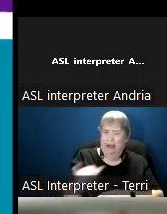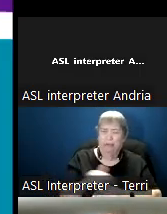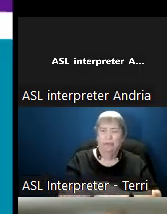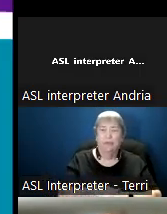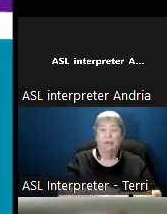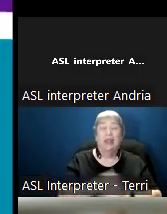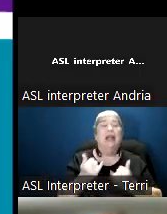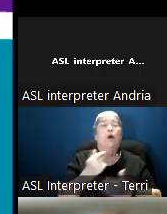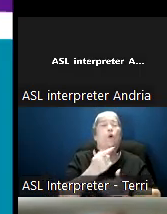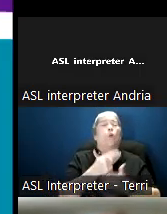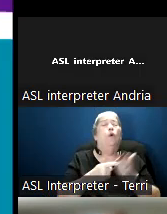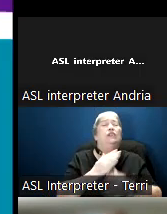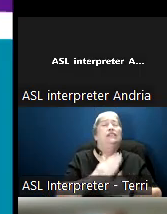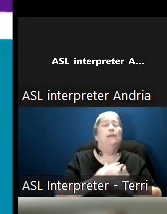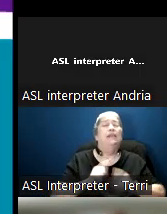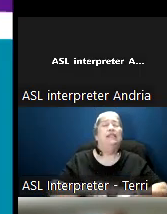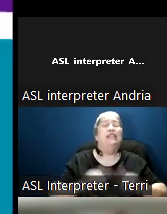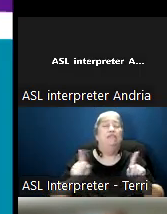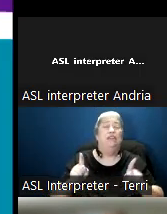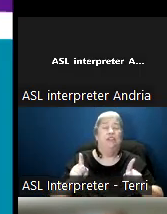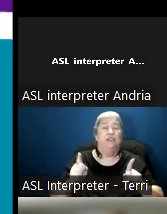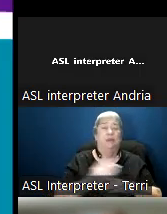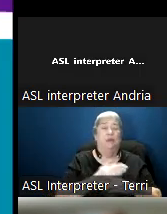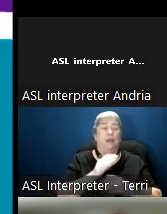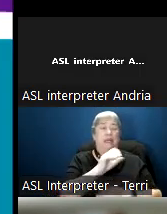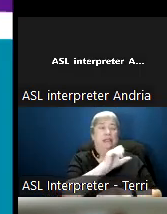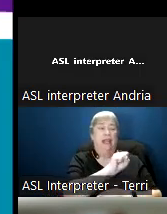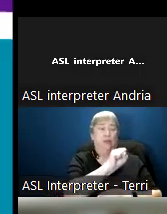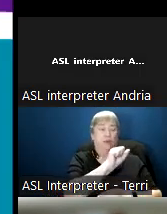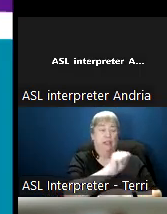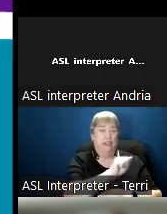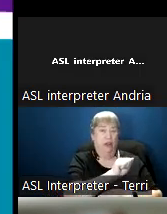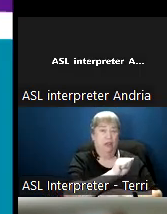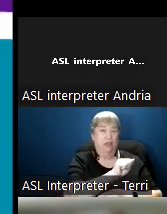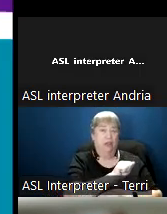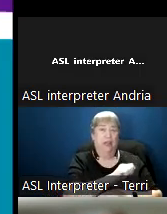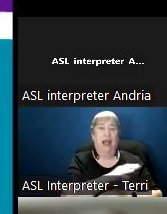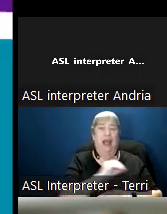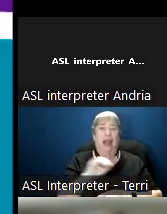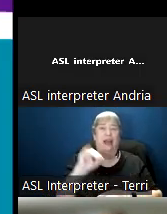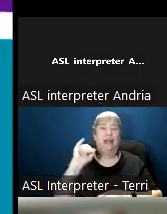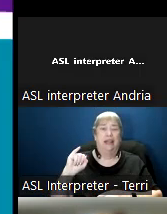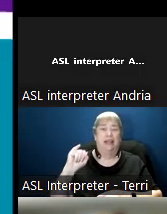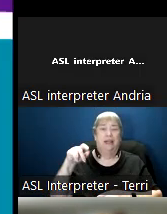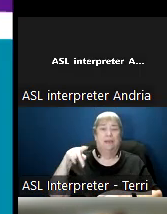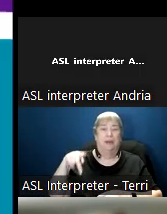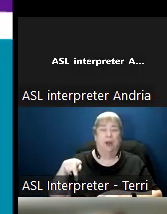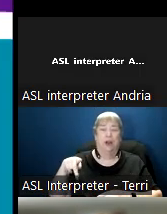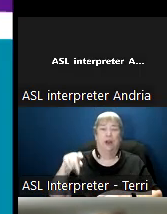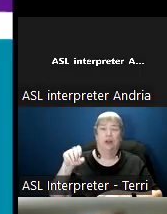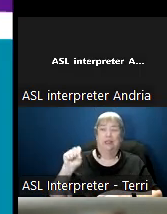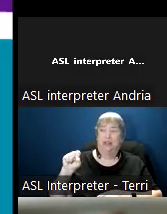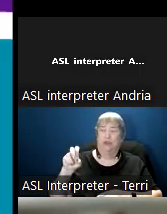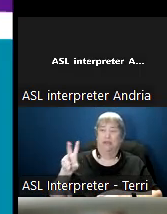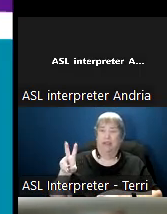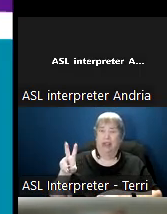the differences that you might see in somebody coming to you who is a survivor of intimate partner sexual violence